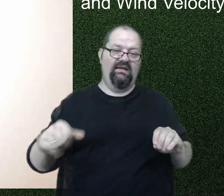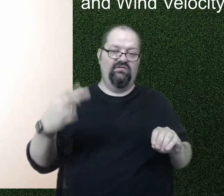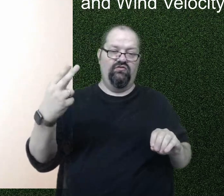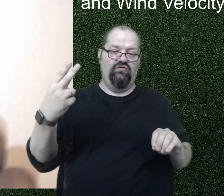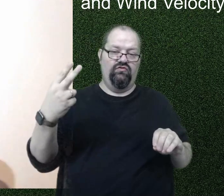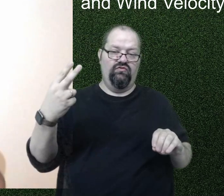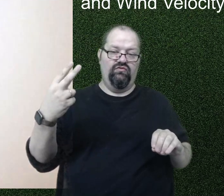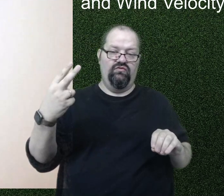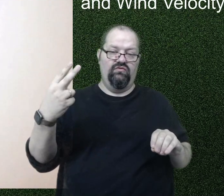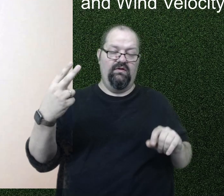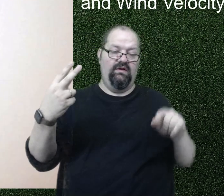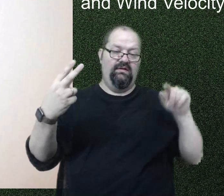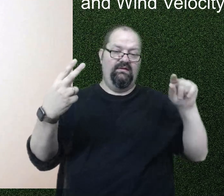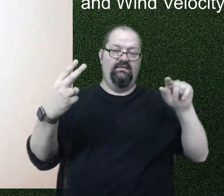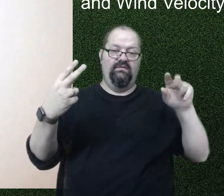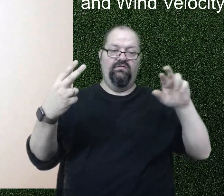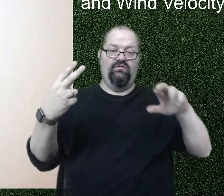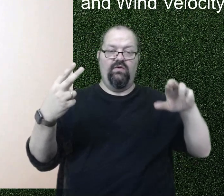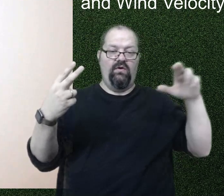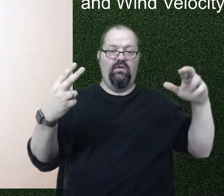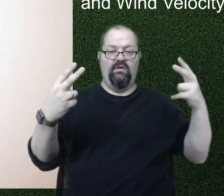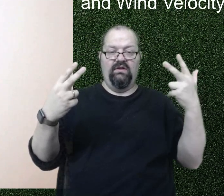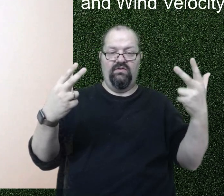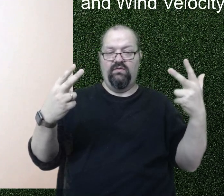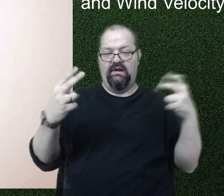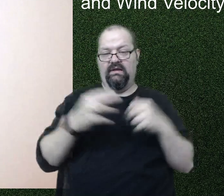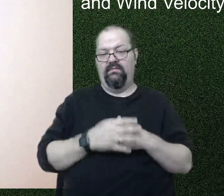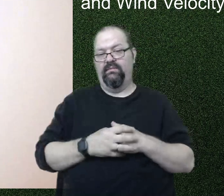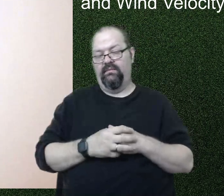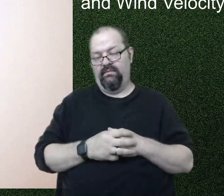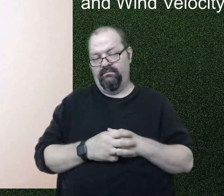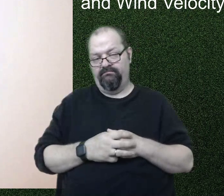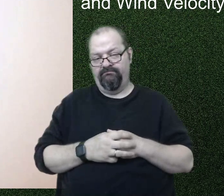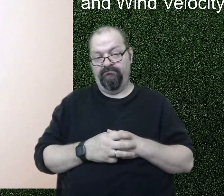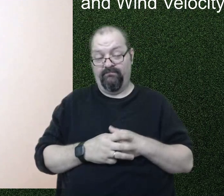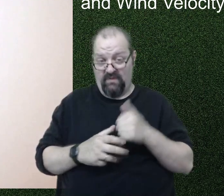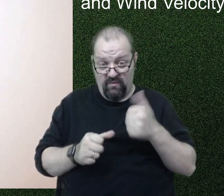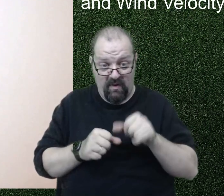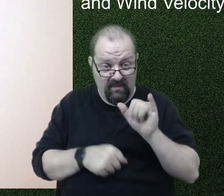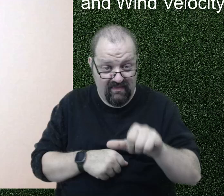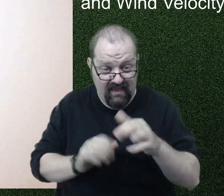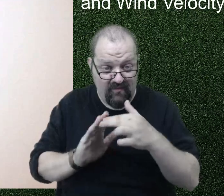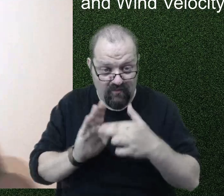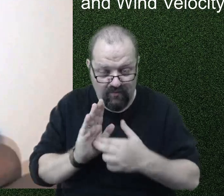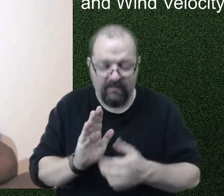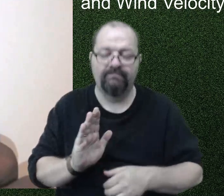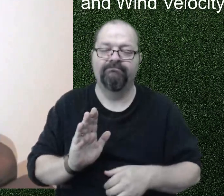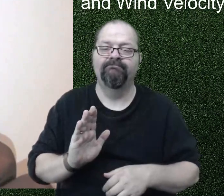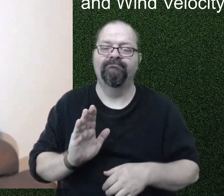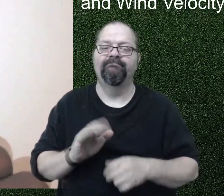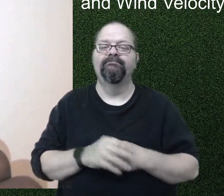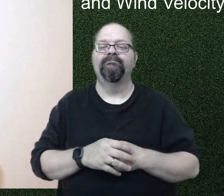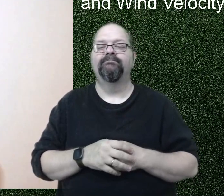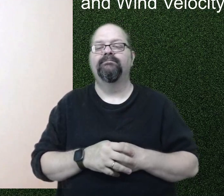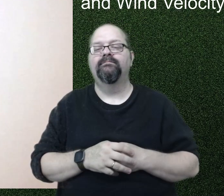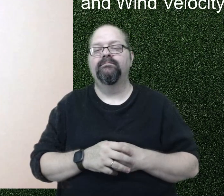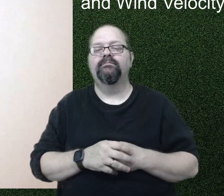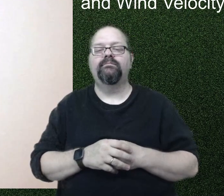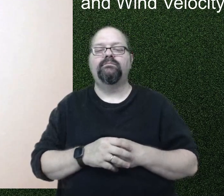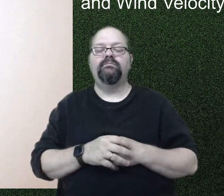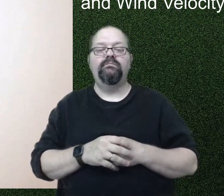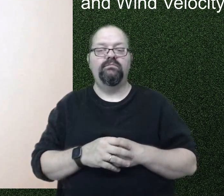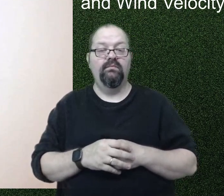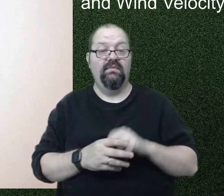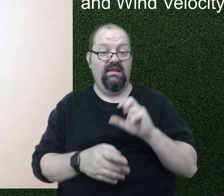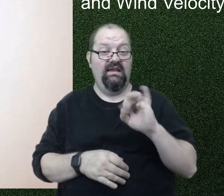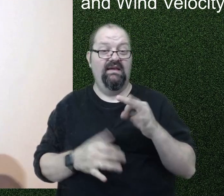3 is in the middle. Square root of 3 is between square root of 1 and square root of 4. It's opposite the 60. So if I